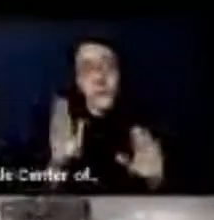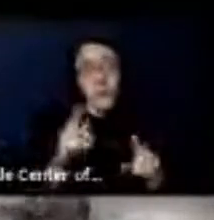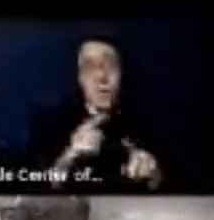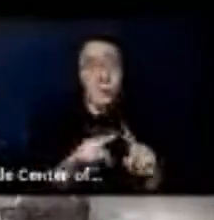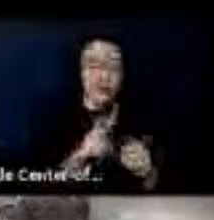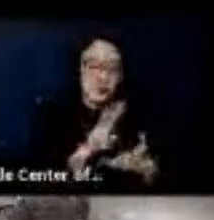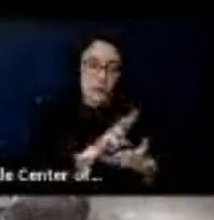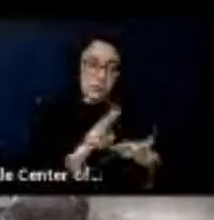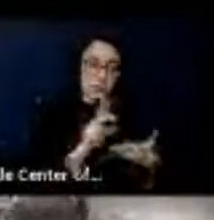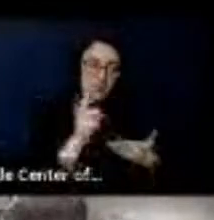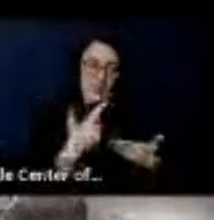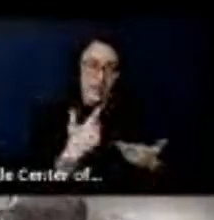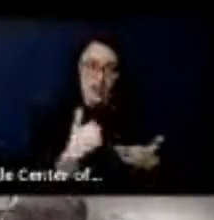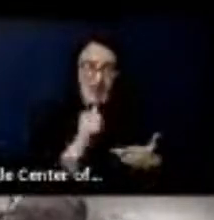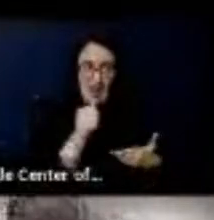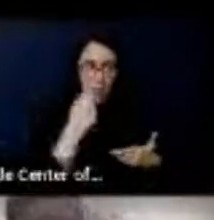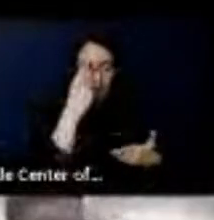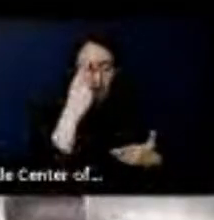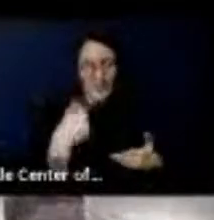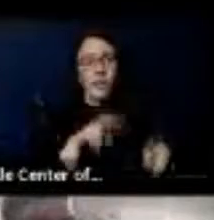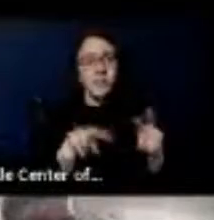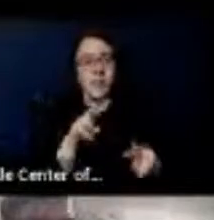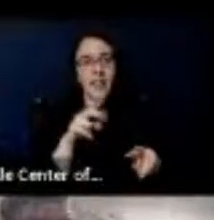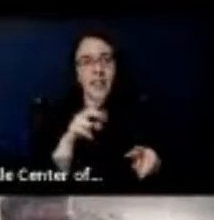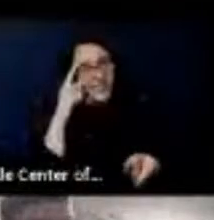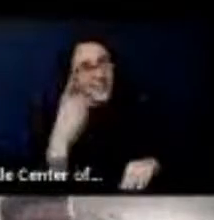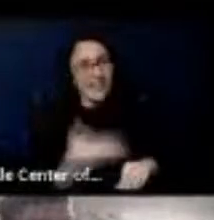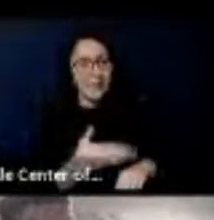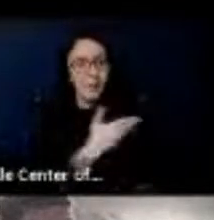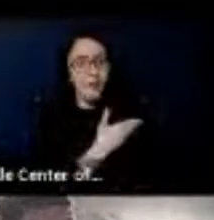at this and say anything has gotten any better.